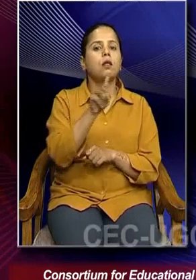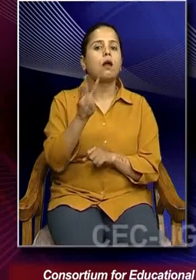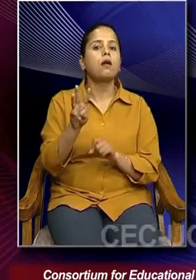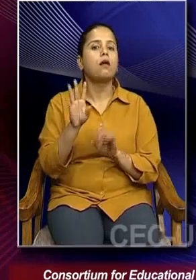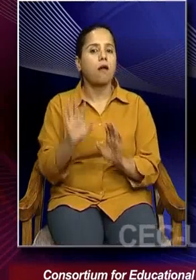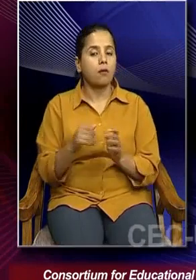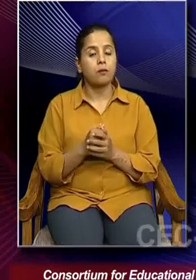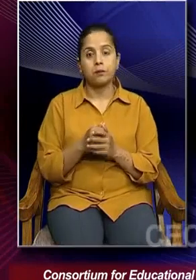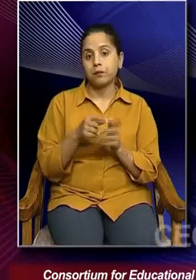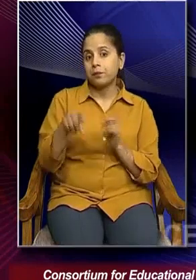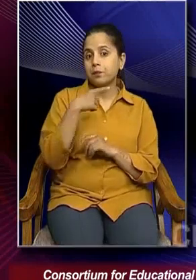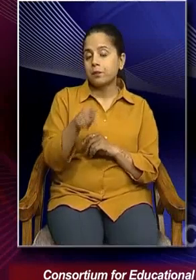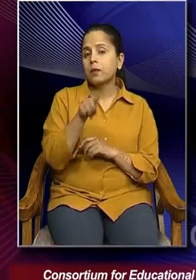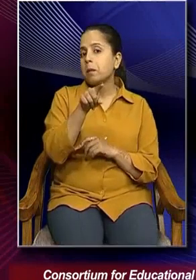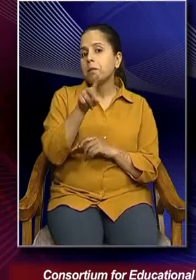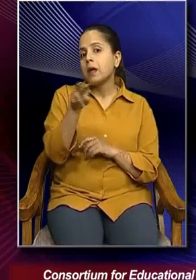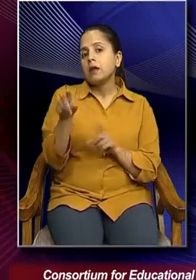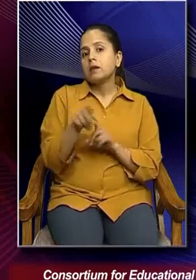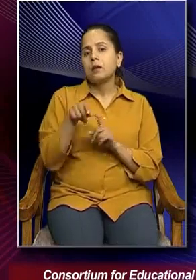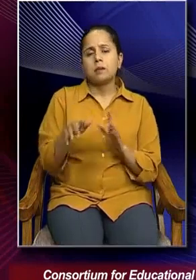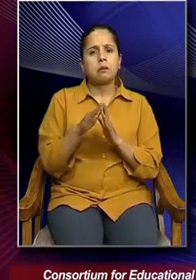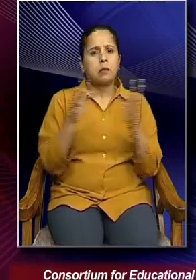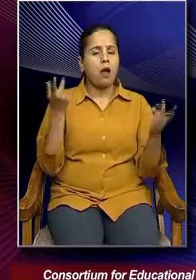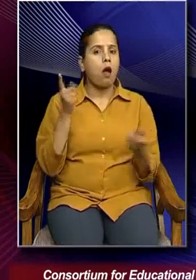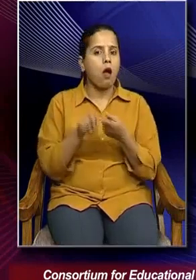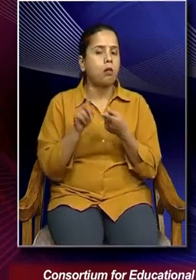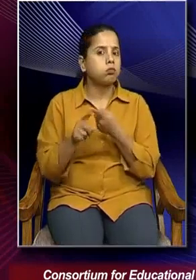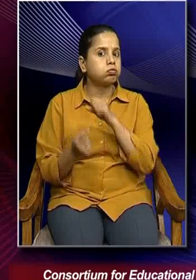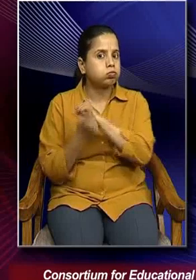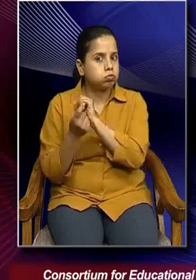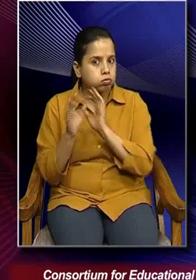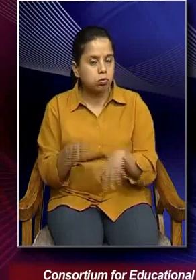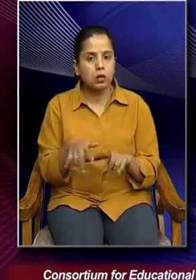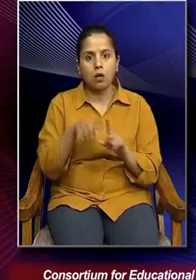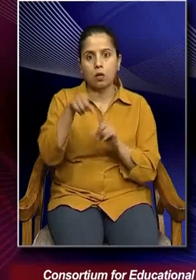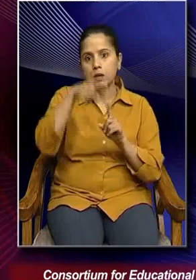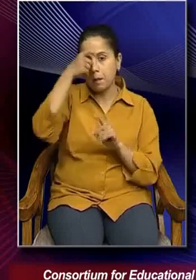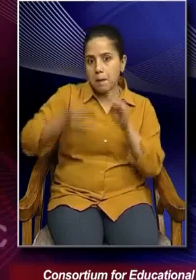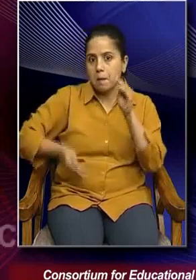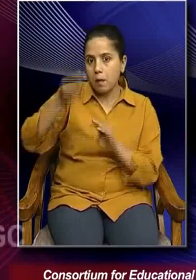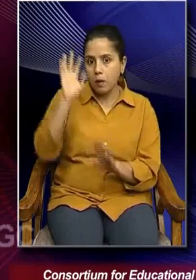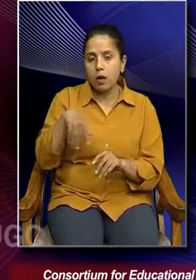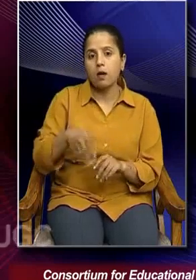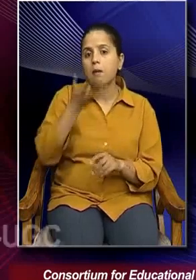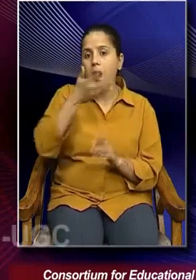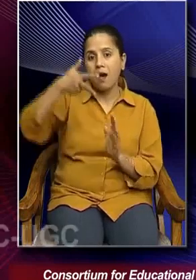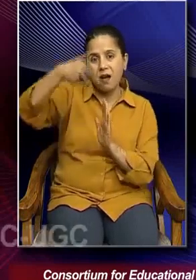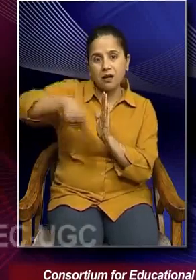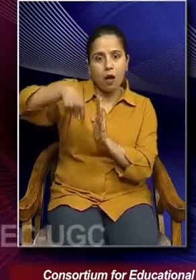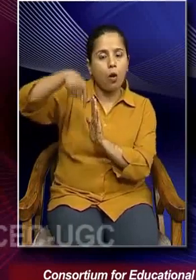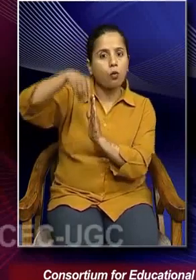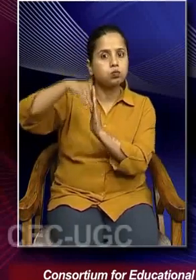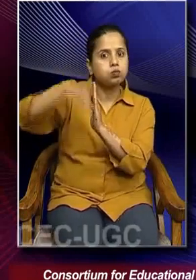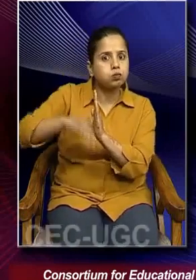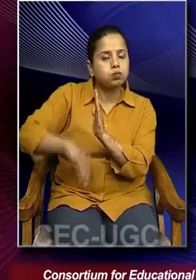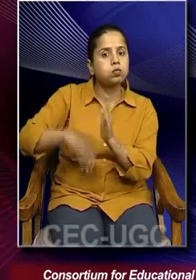is as extreme events are increasing, temperature is rising, the groundwater table is coming down, the